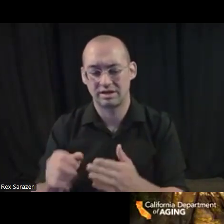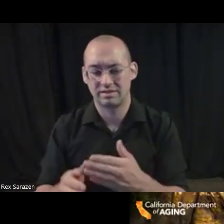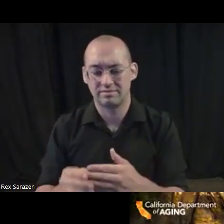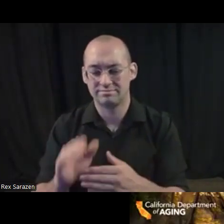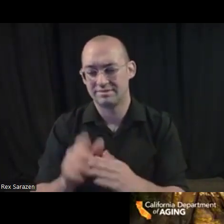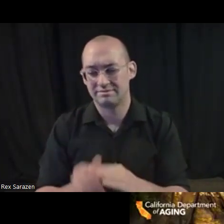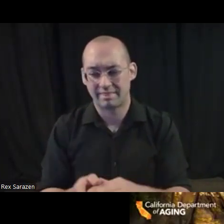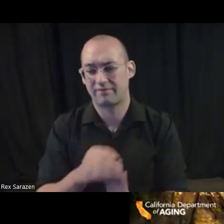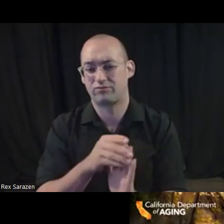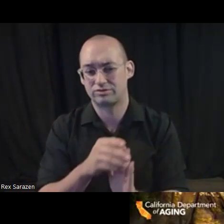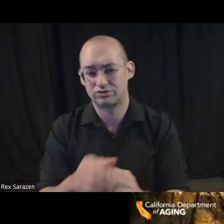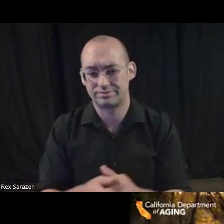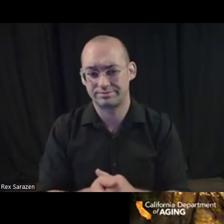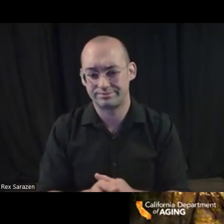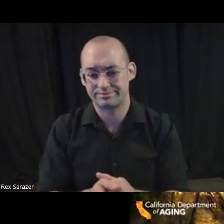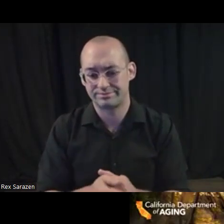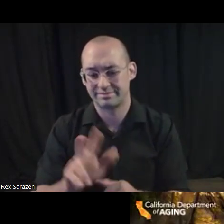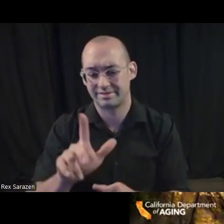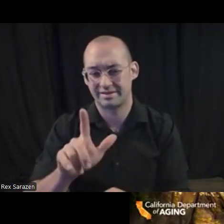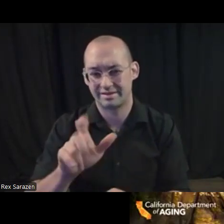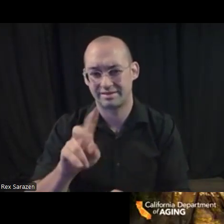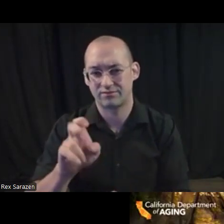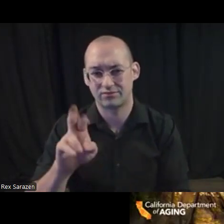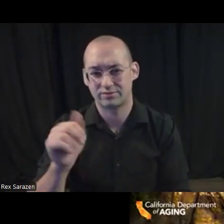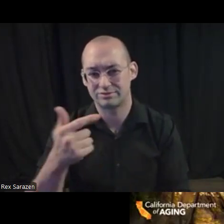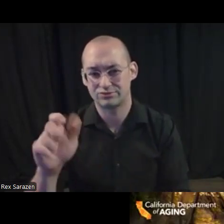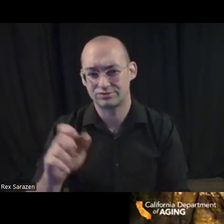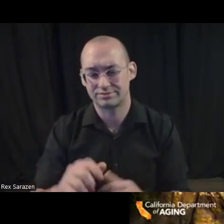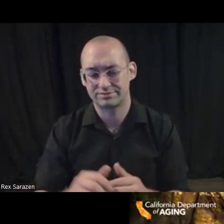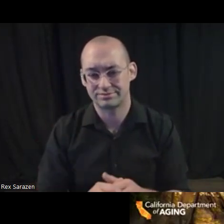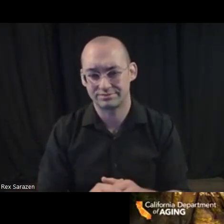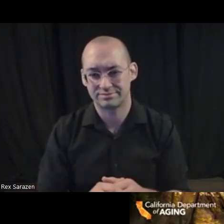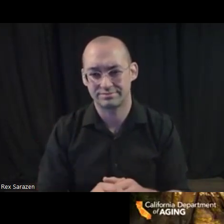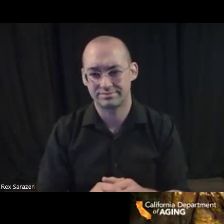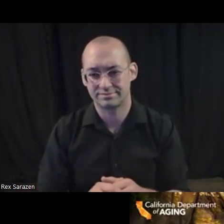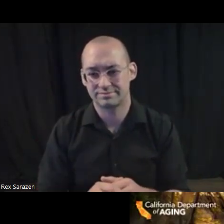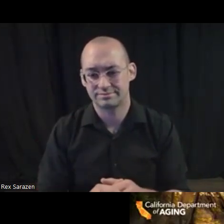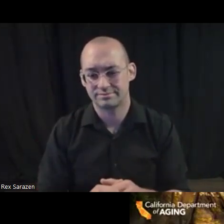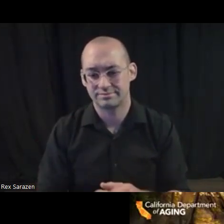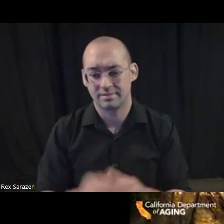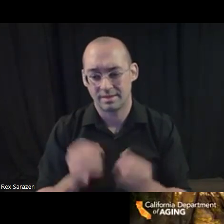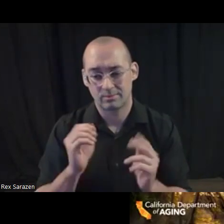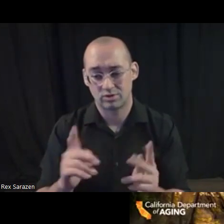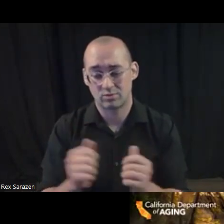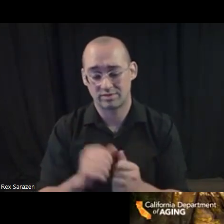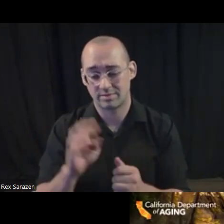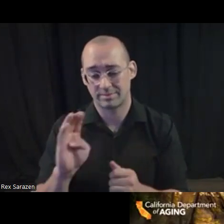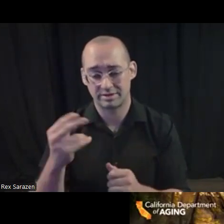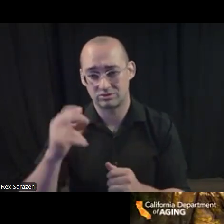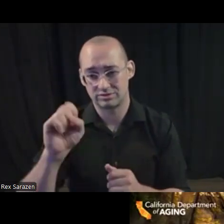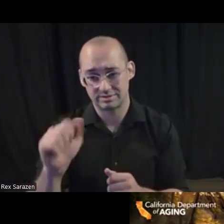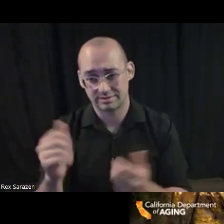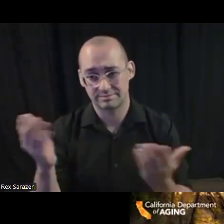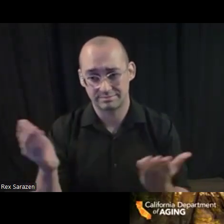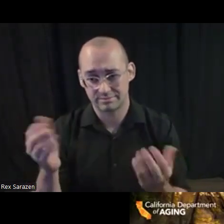to get people dedicated to housing navigation? Is there opportunity with BHSA? Is there opportunity in